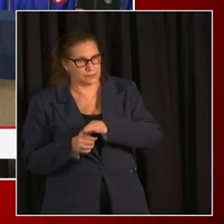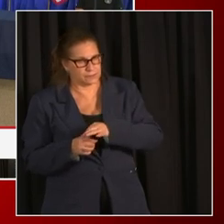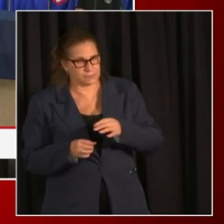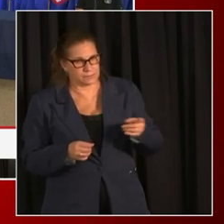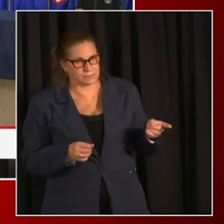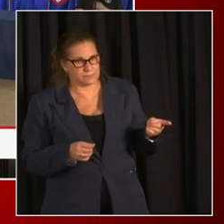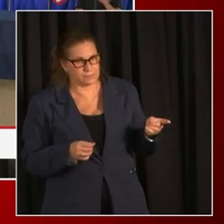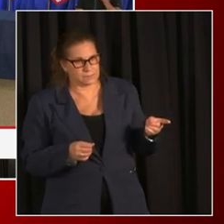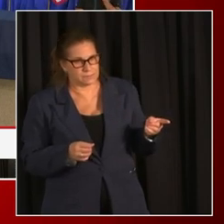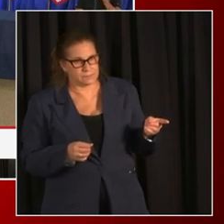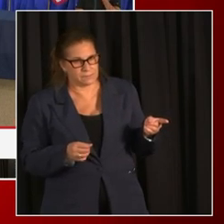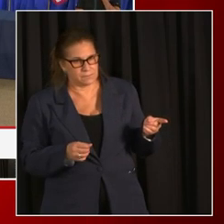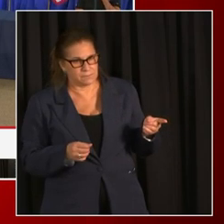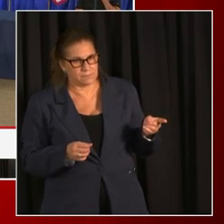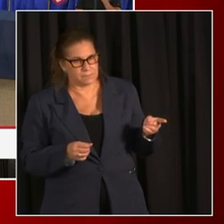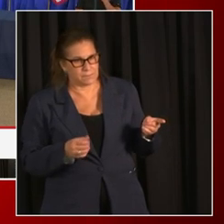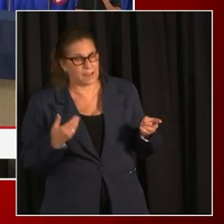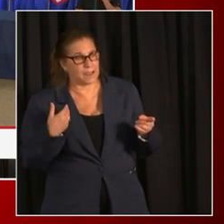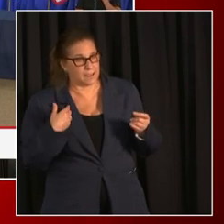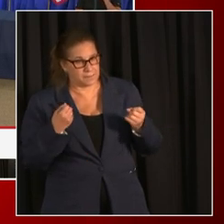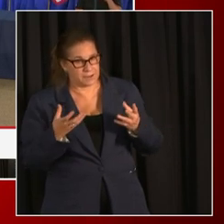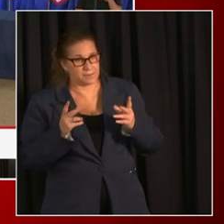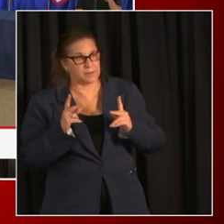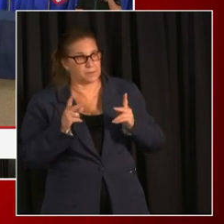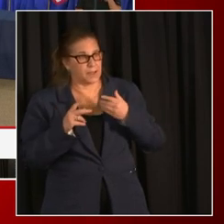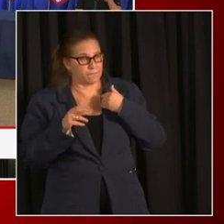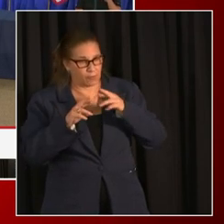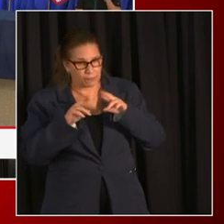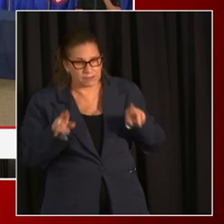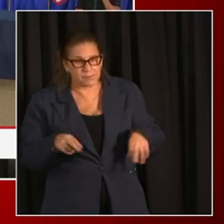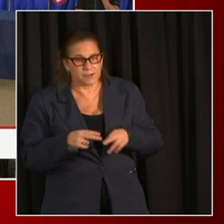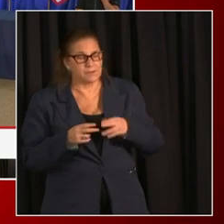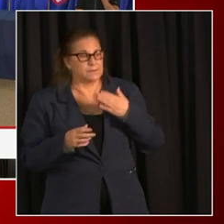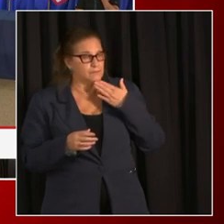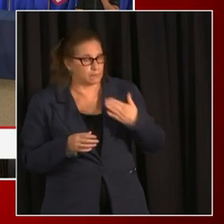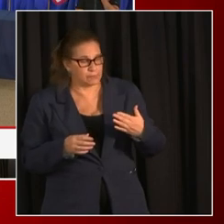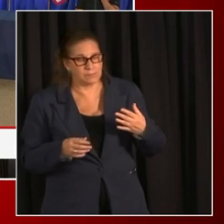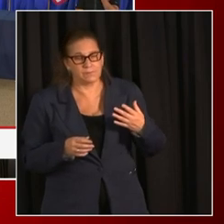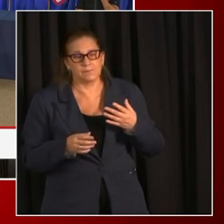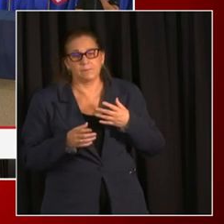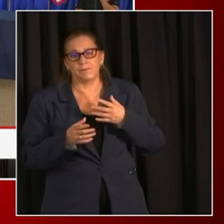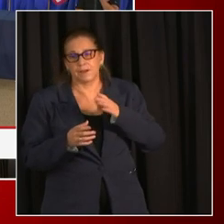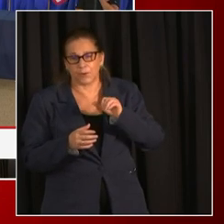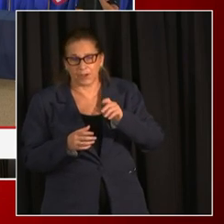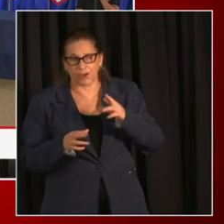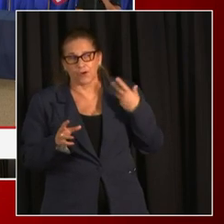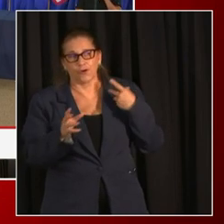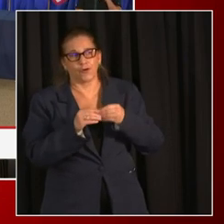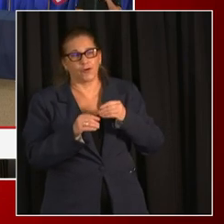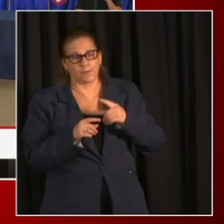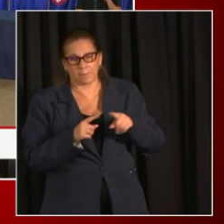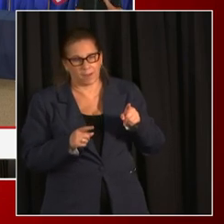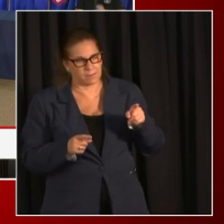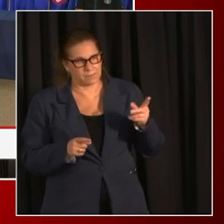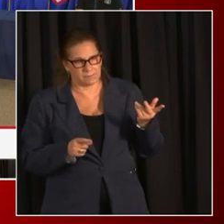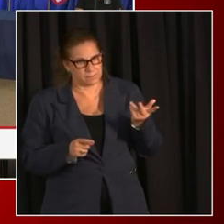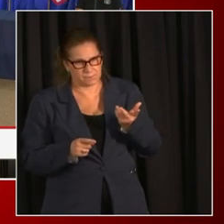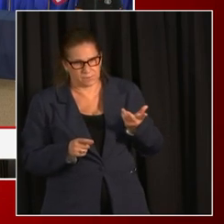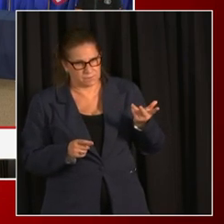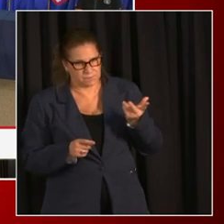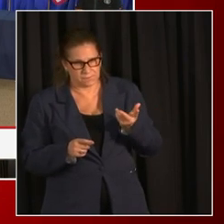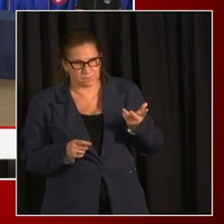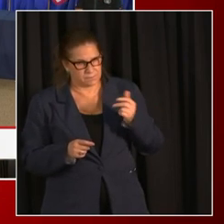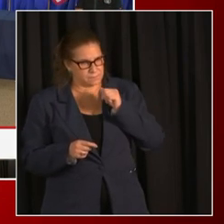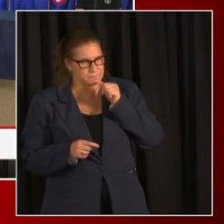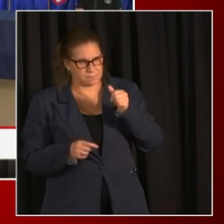have lots of good resumes. They have very good careers, strategic planning, all kinds of different things, but none of them have